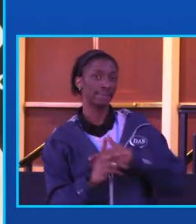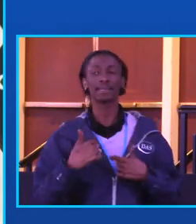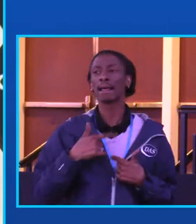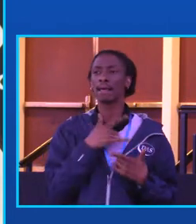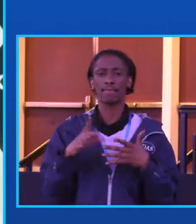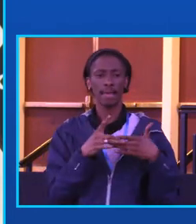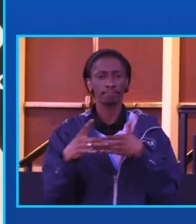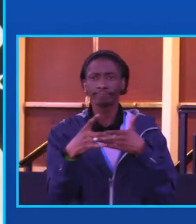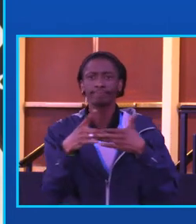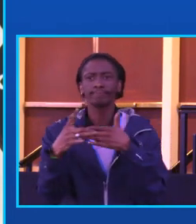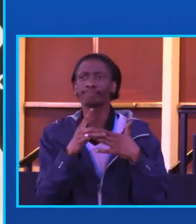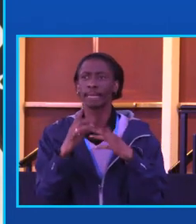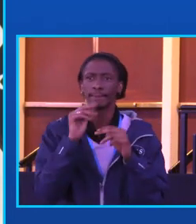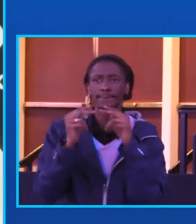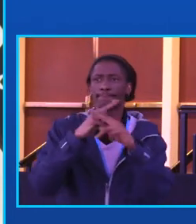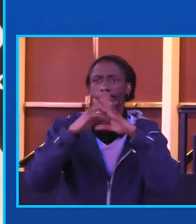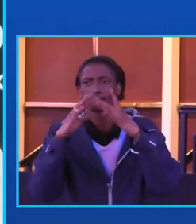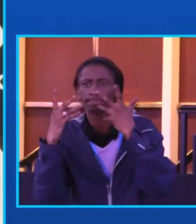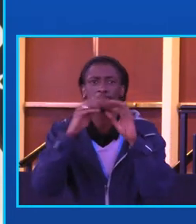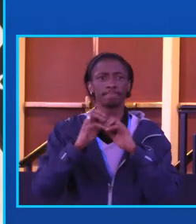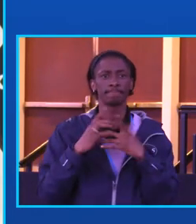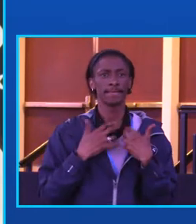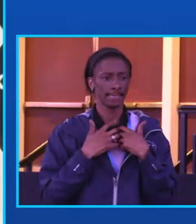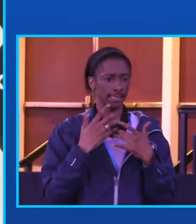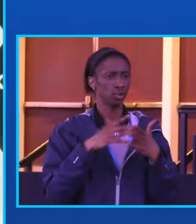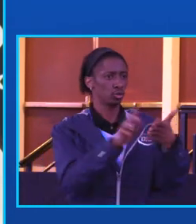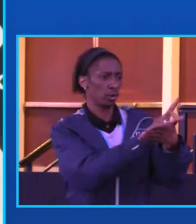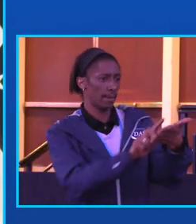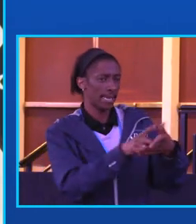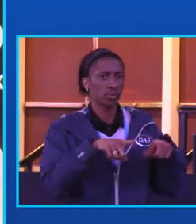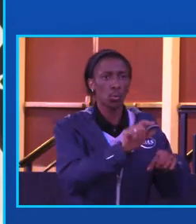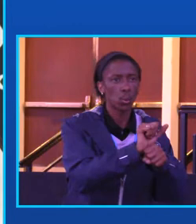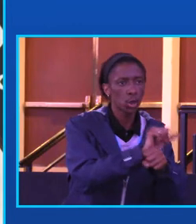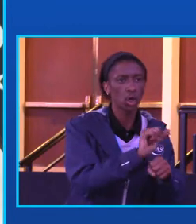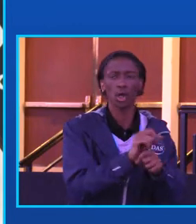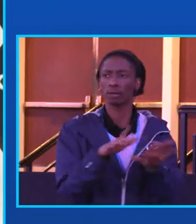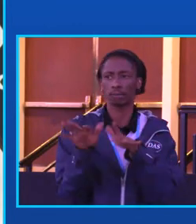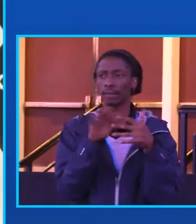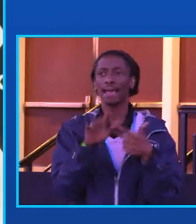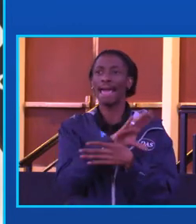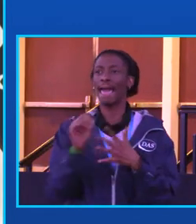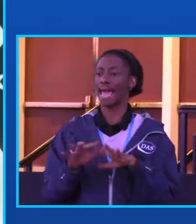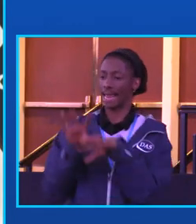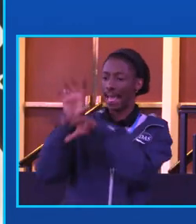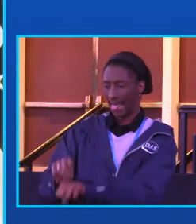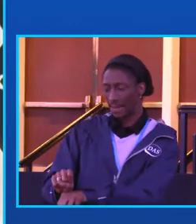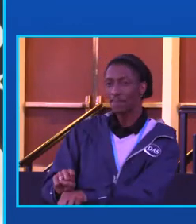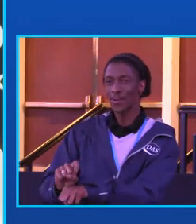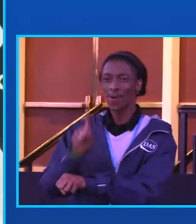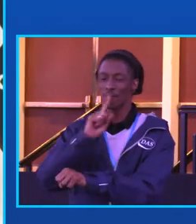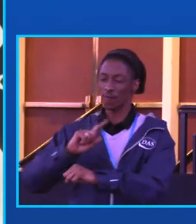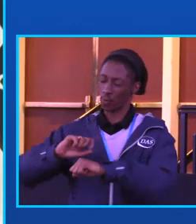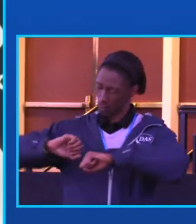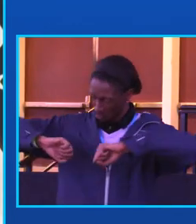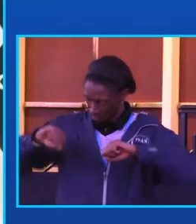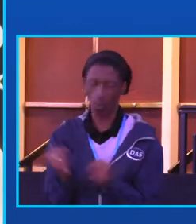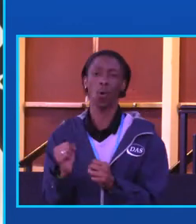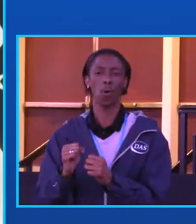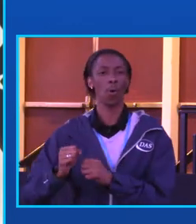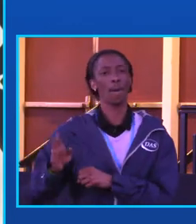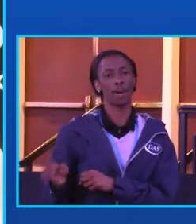navigated language barriers, faced racism and discrimination in the workplace, and acclimated to extremely cold Boston